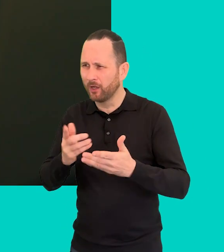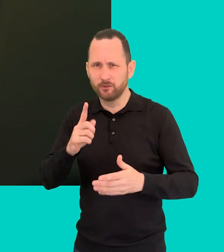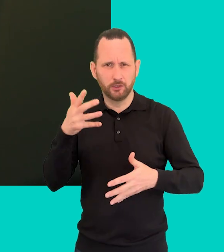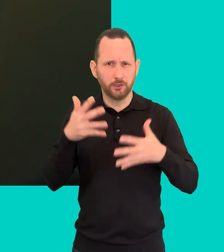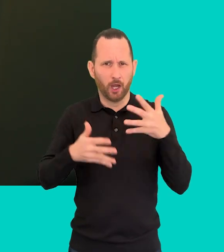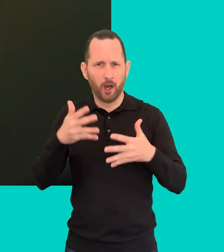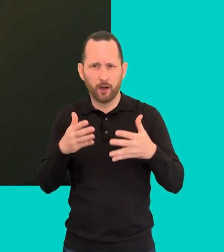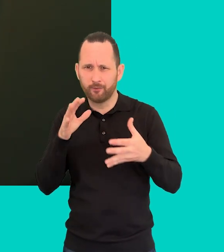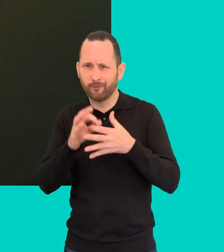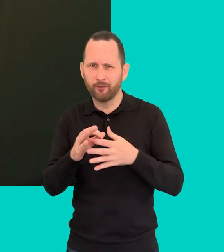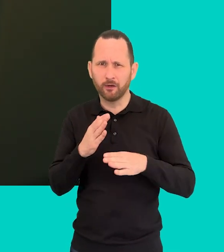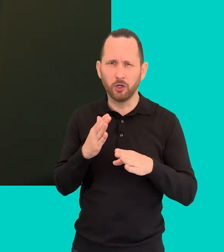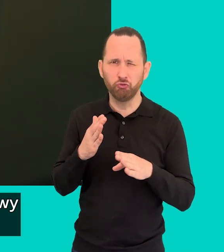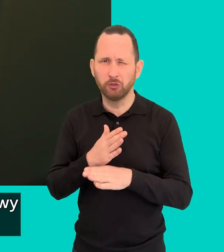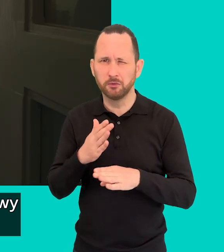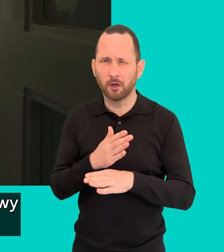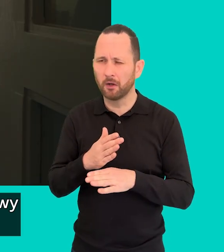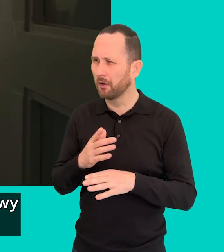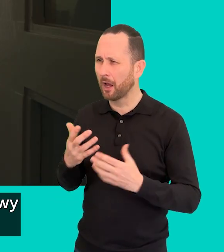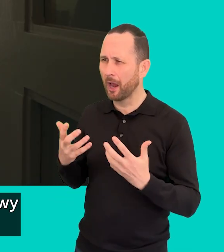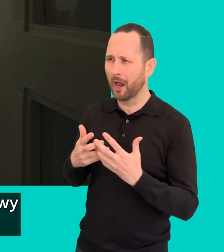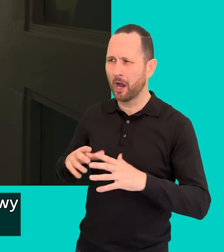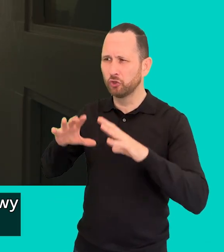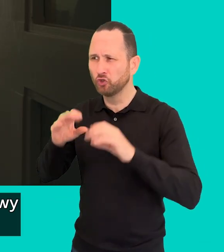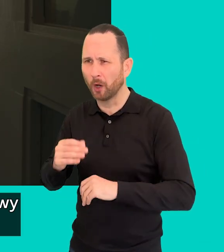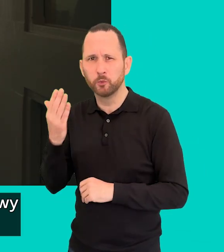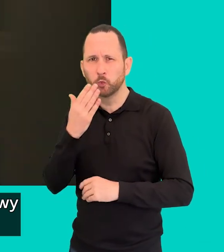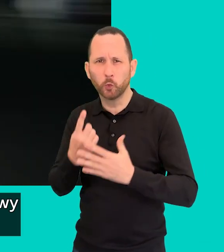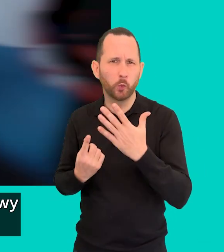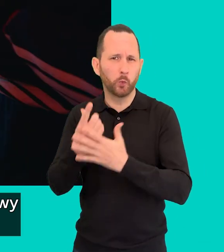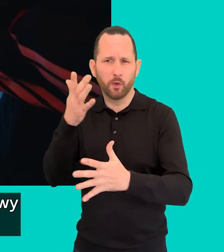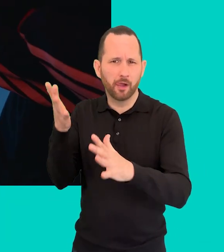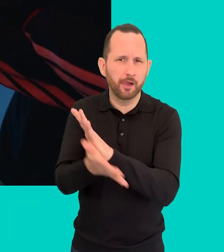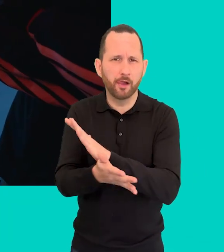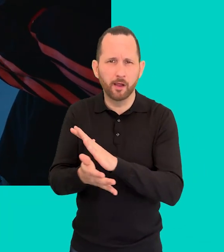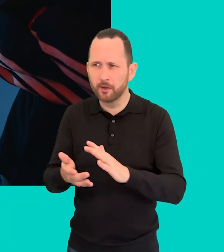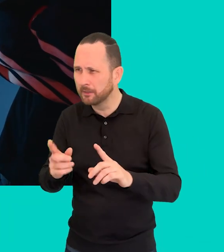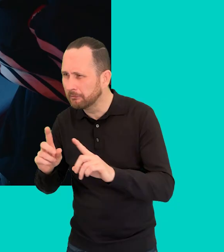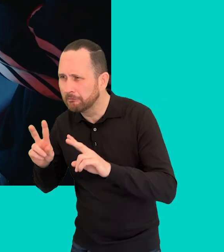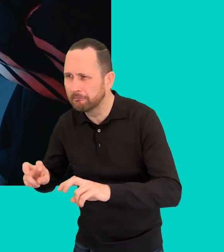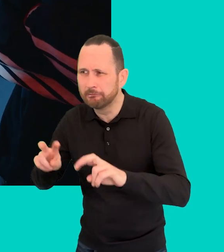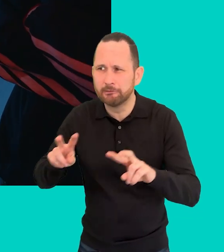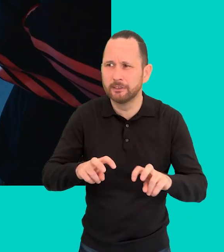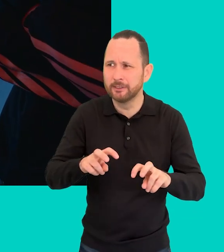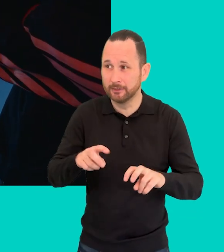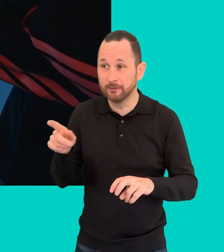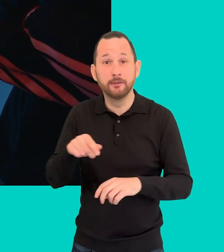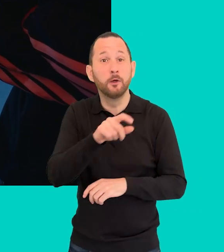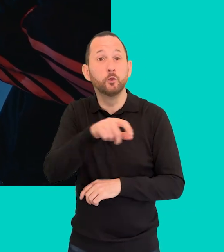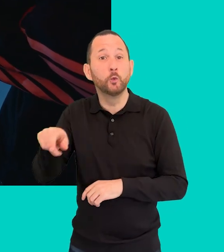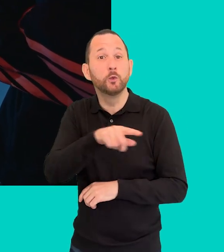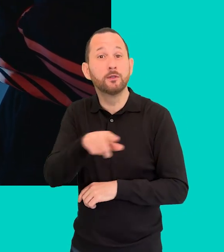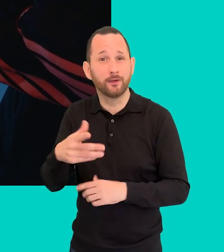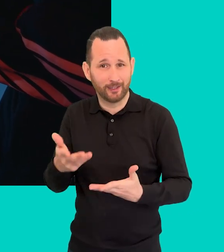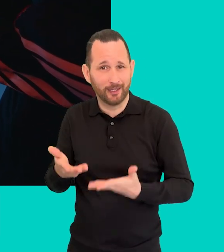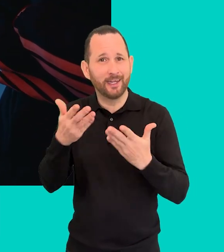to solve riddles and stop the school being sabotaged by a mysterious, shadowy figure. As they watch Code Breakers, the pupils will